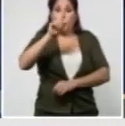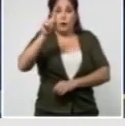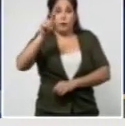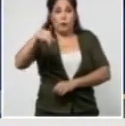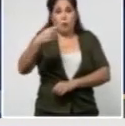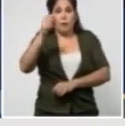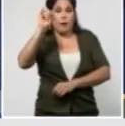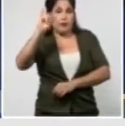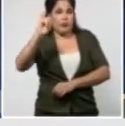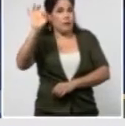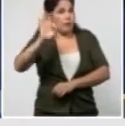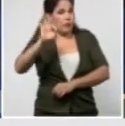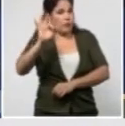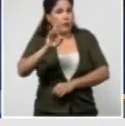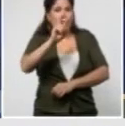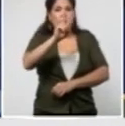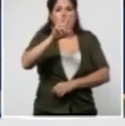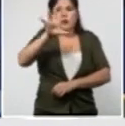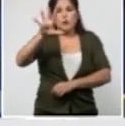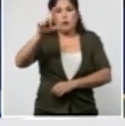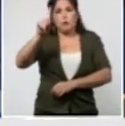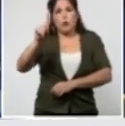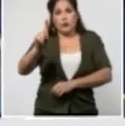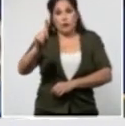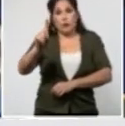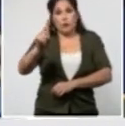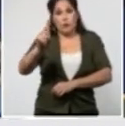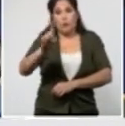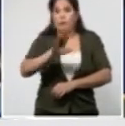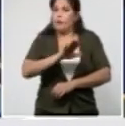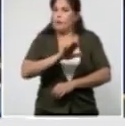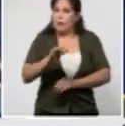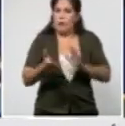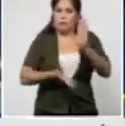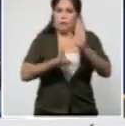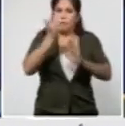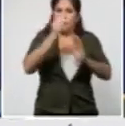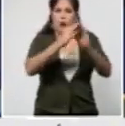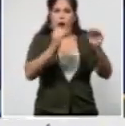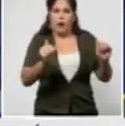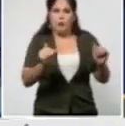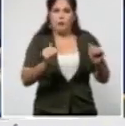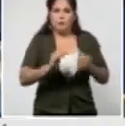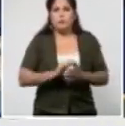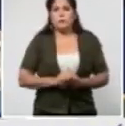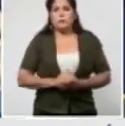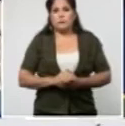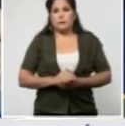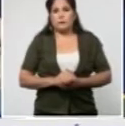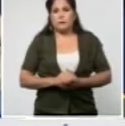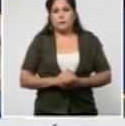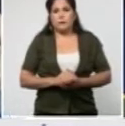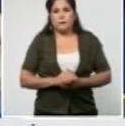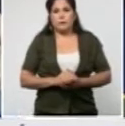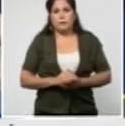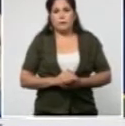91.6%, that is 251, have been discharged and have recovered fully.